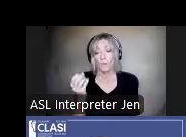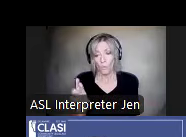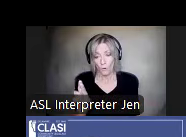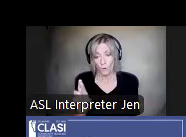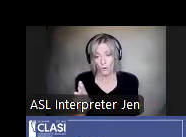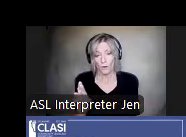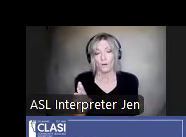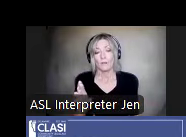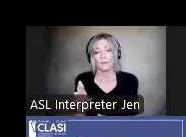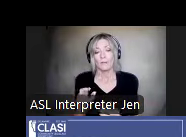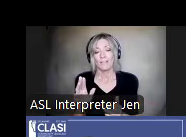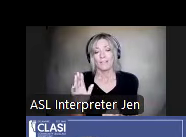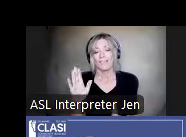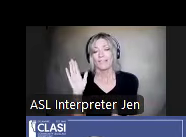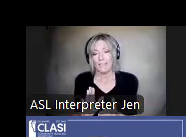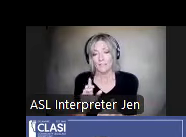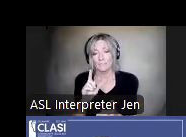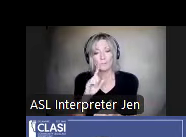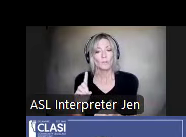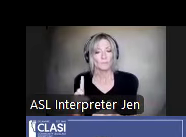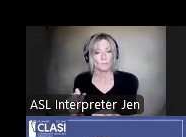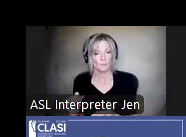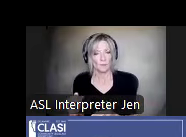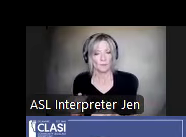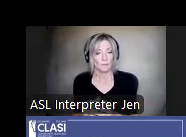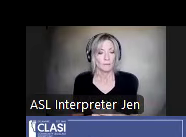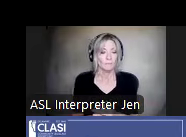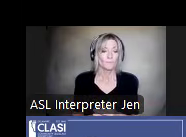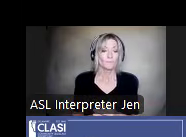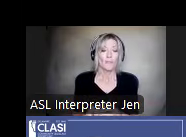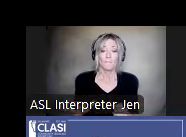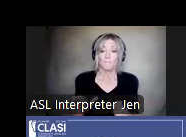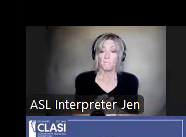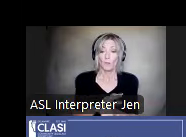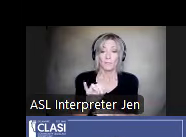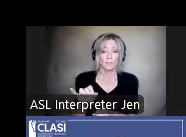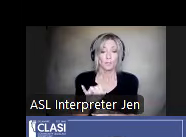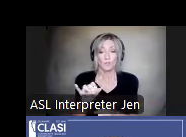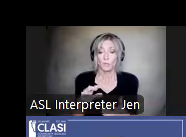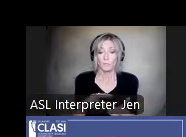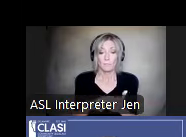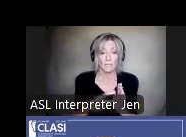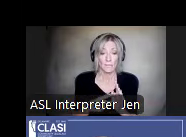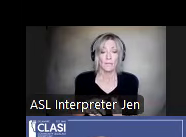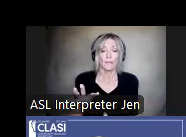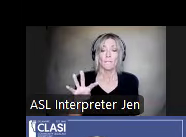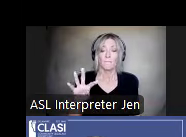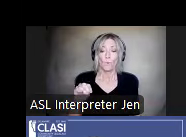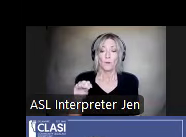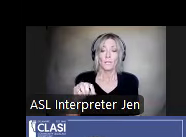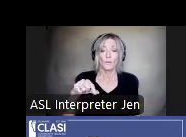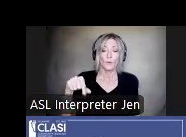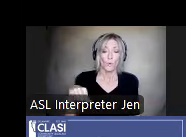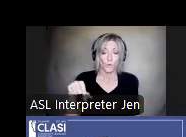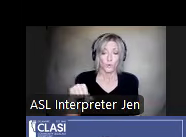for potentially for disability. What is fully insured status? 40 quarters of